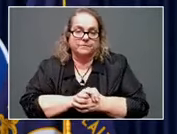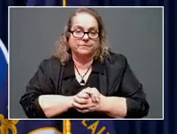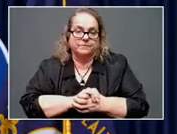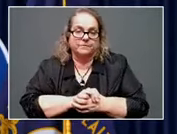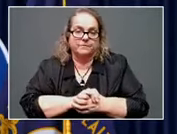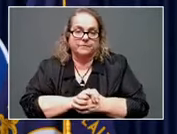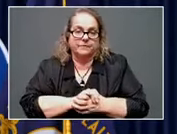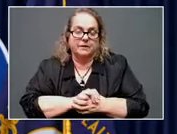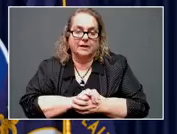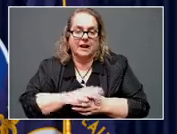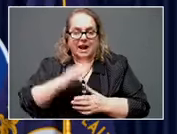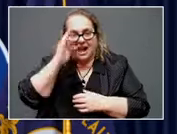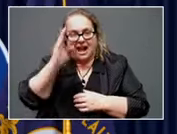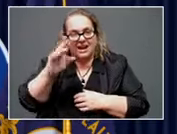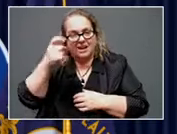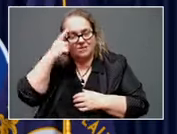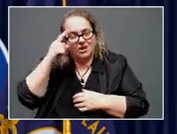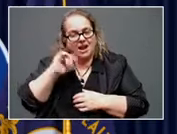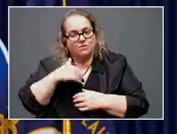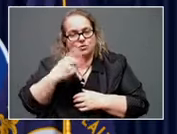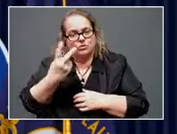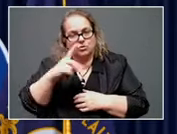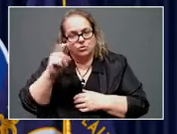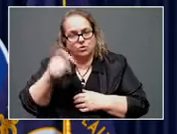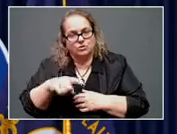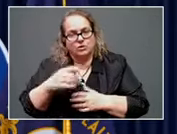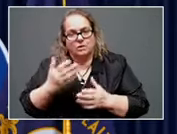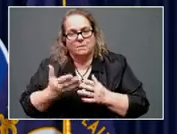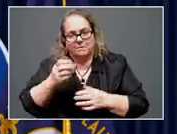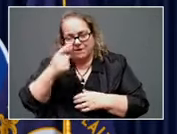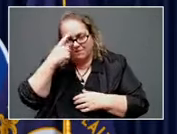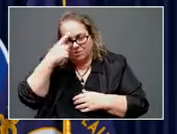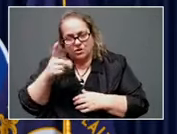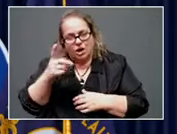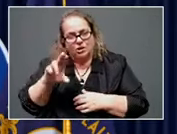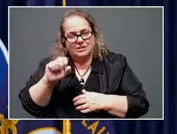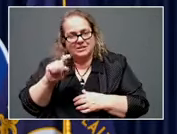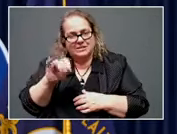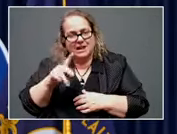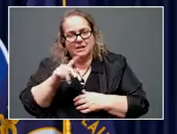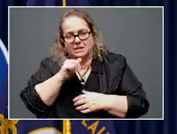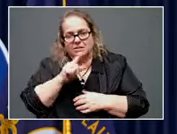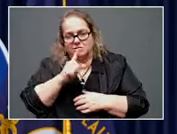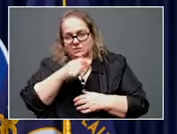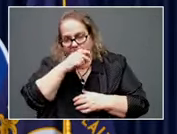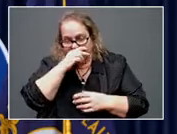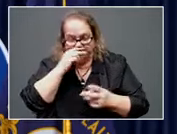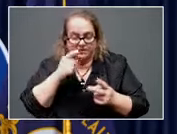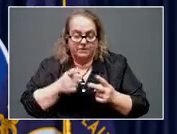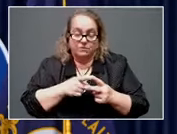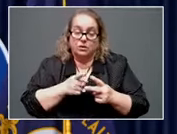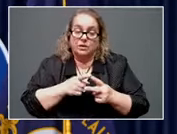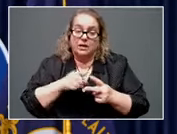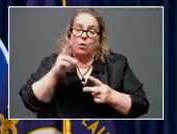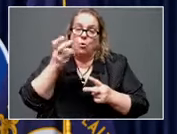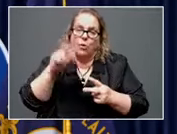Hi, Governor. I have two questions. They may be for Dr. Stack, not sure. The first is when and how